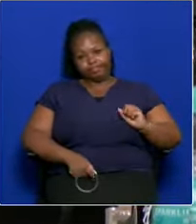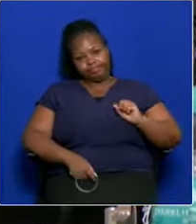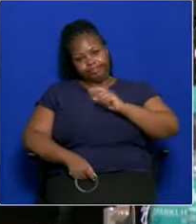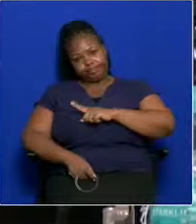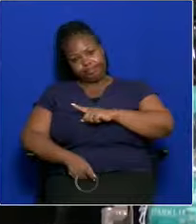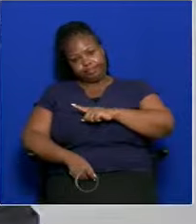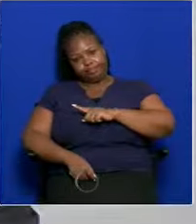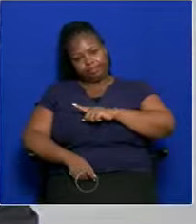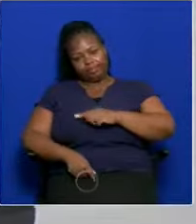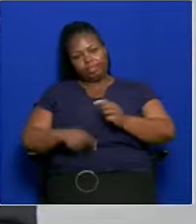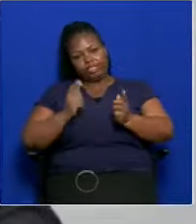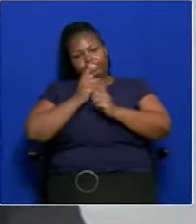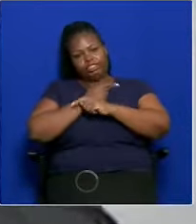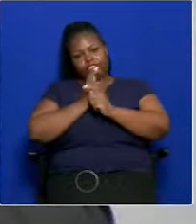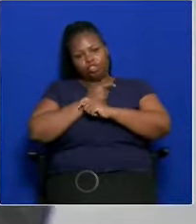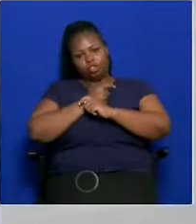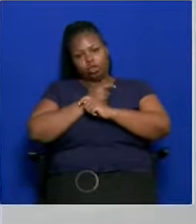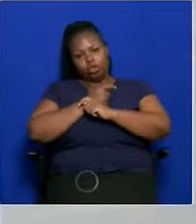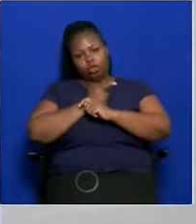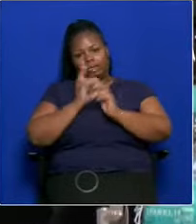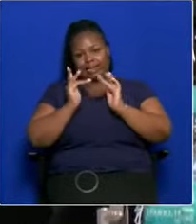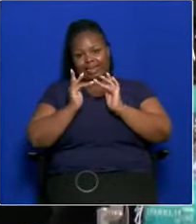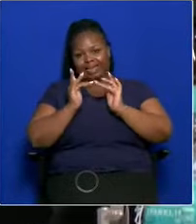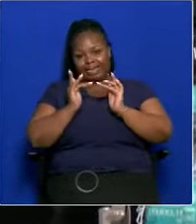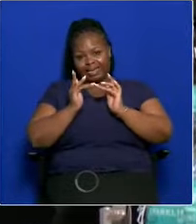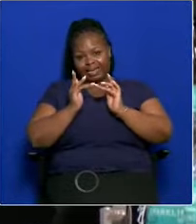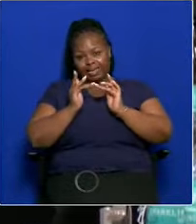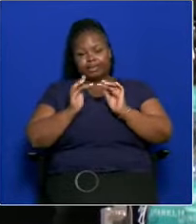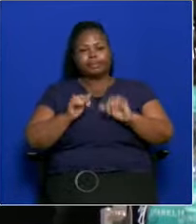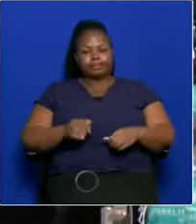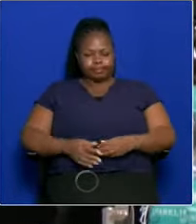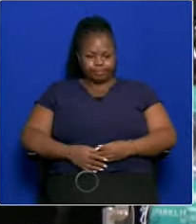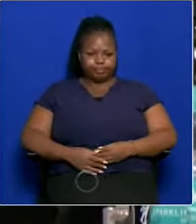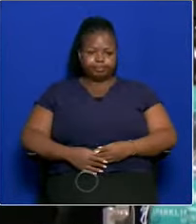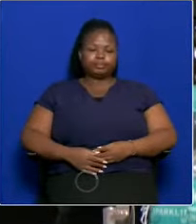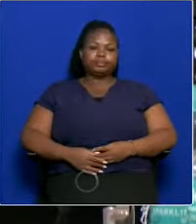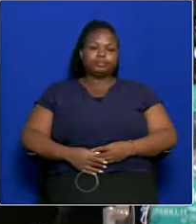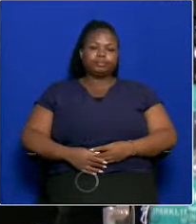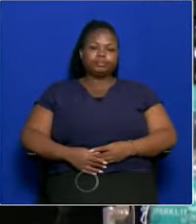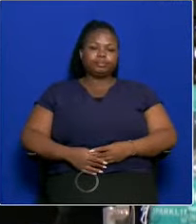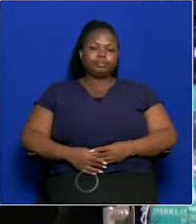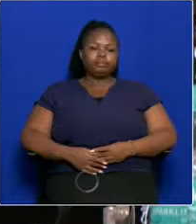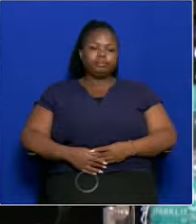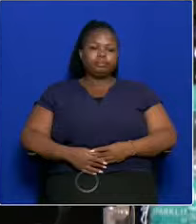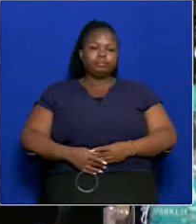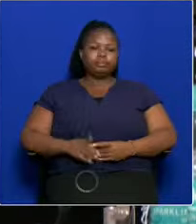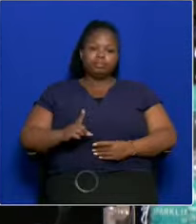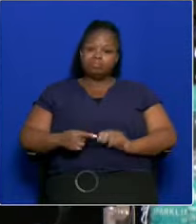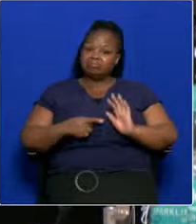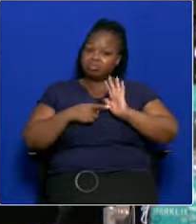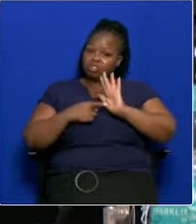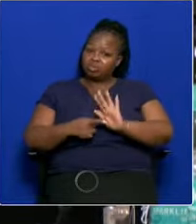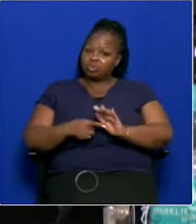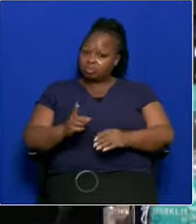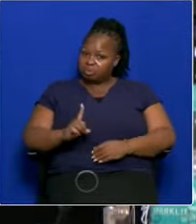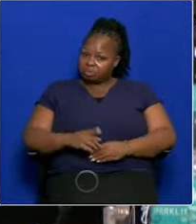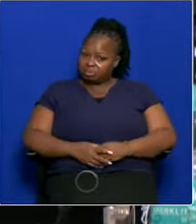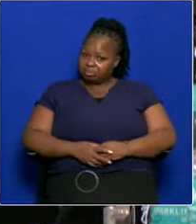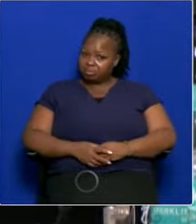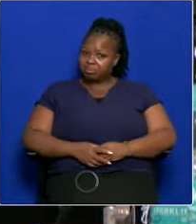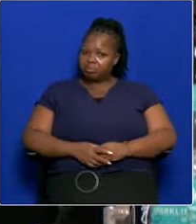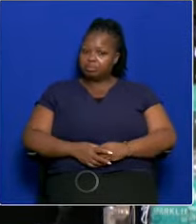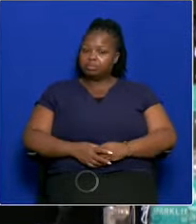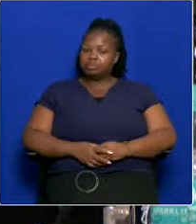Can you see that? Yes. And General, what this shows is that by the